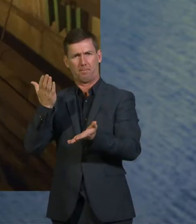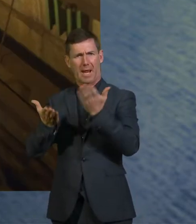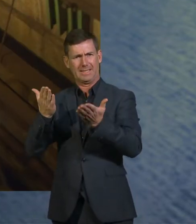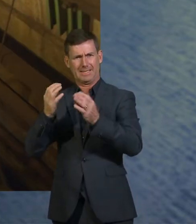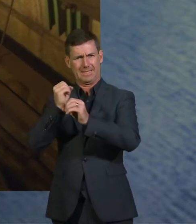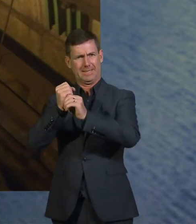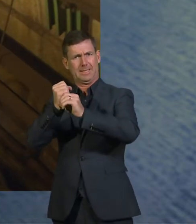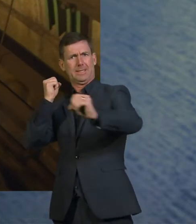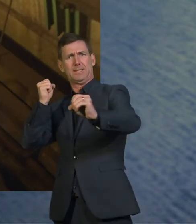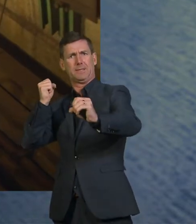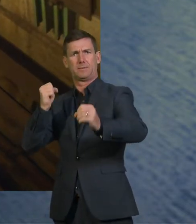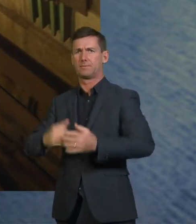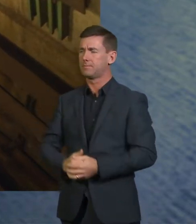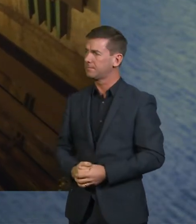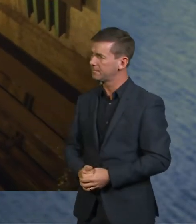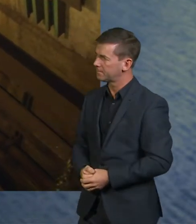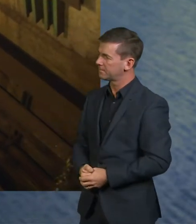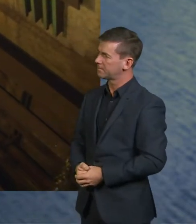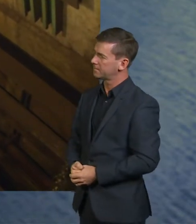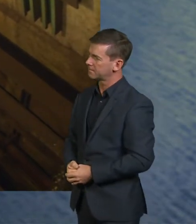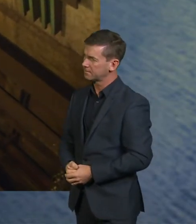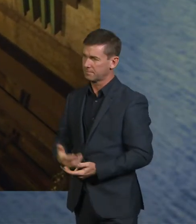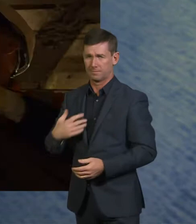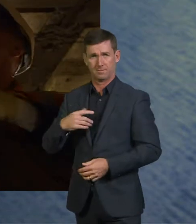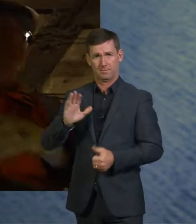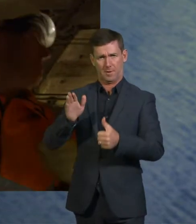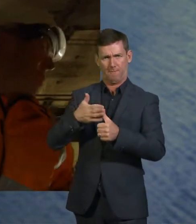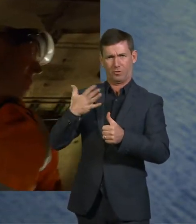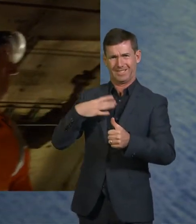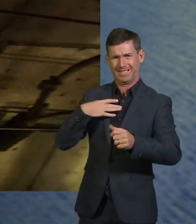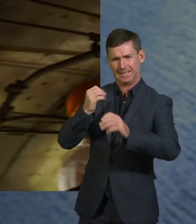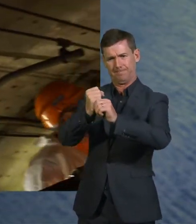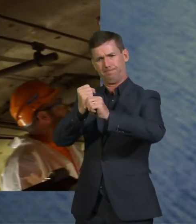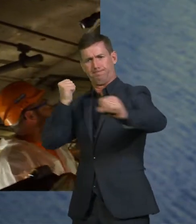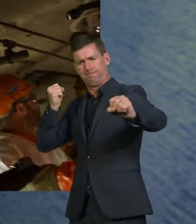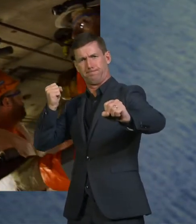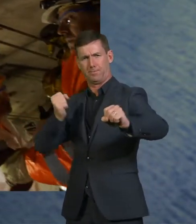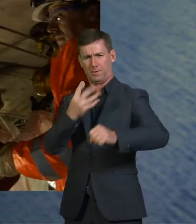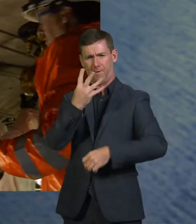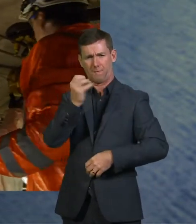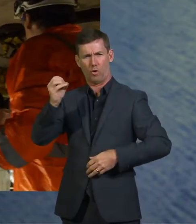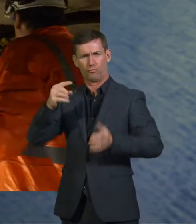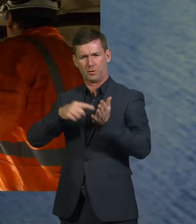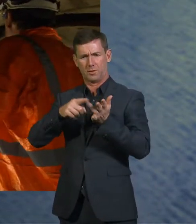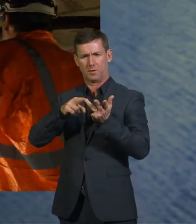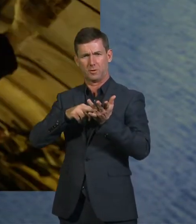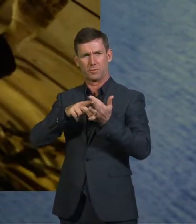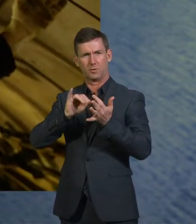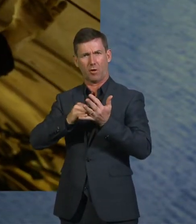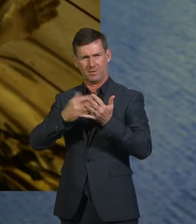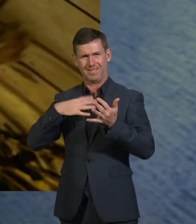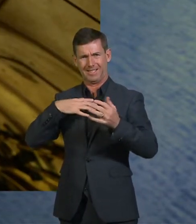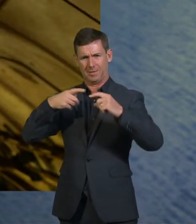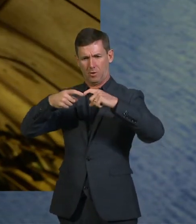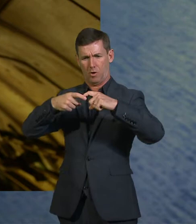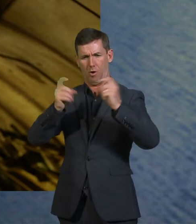tail. So first job tonight is to take the strain. So basically, once they've got all the weight off it, they can remove the